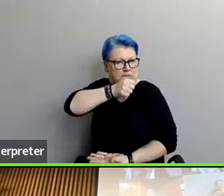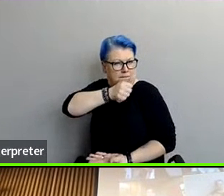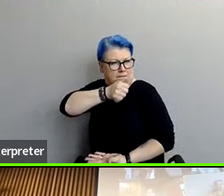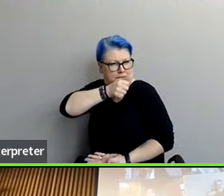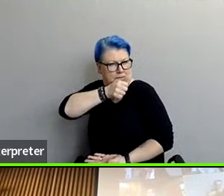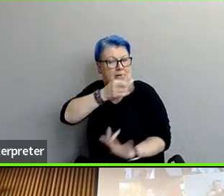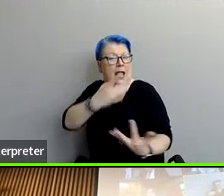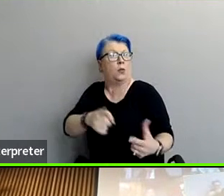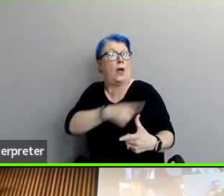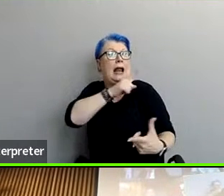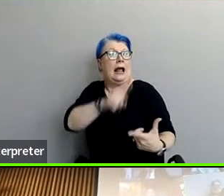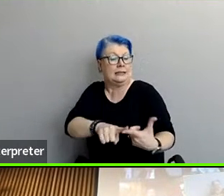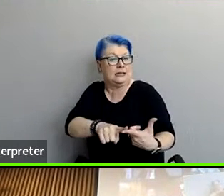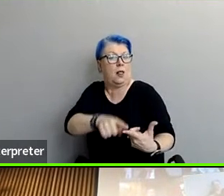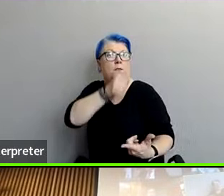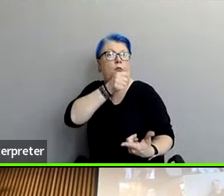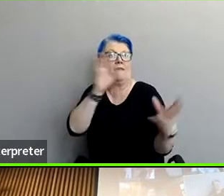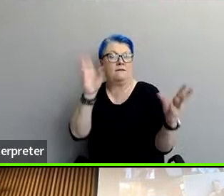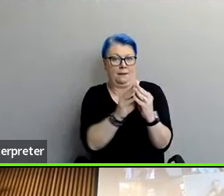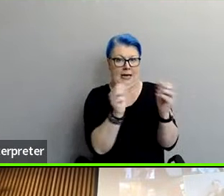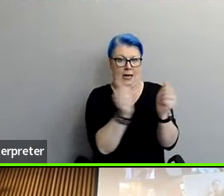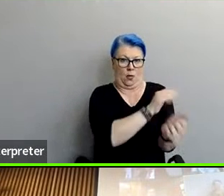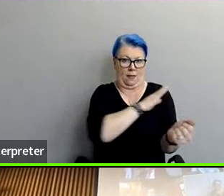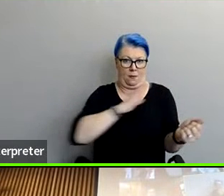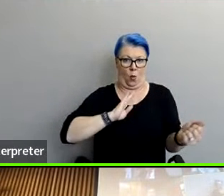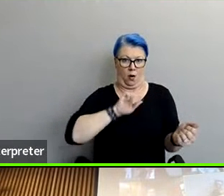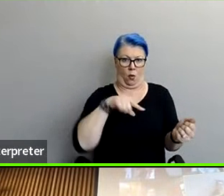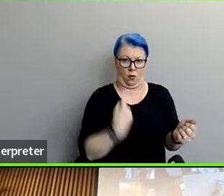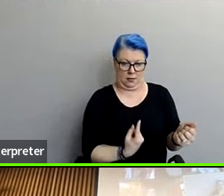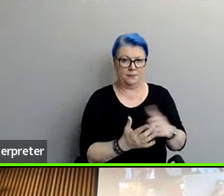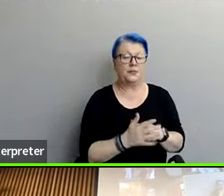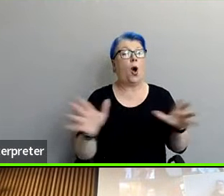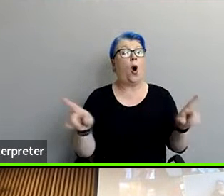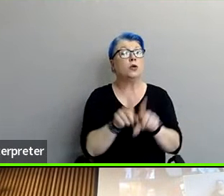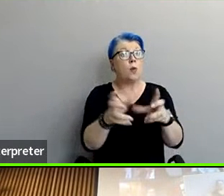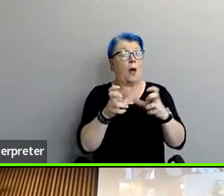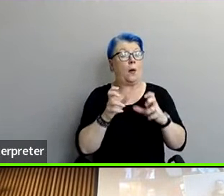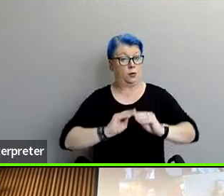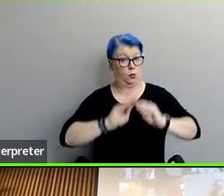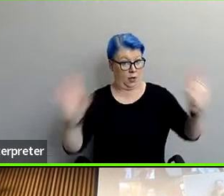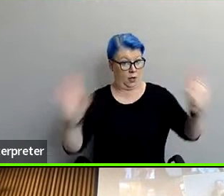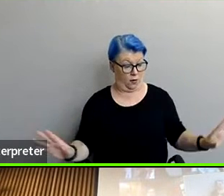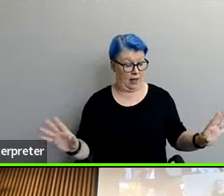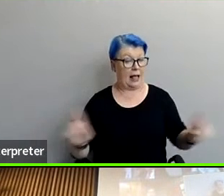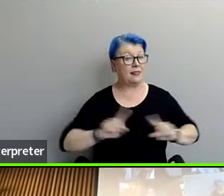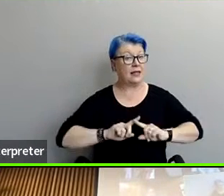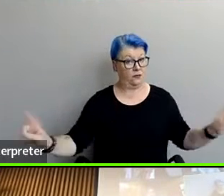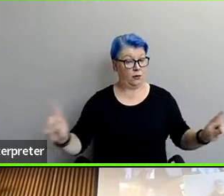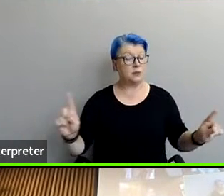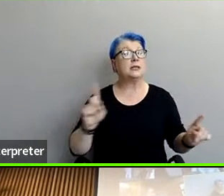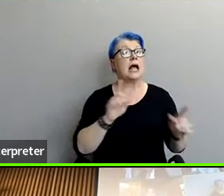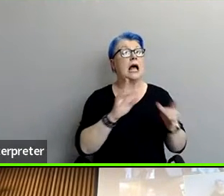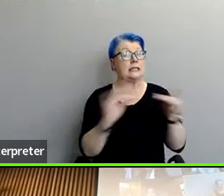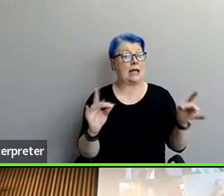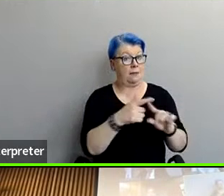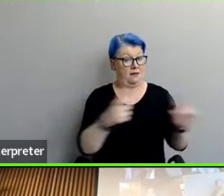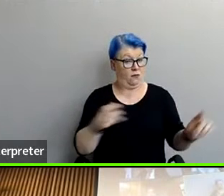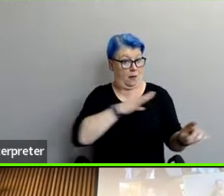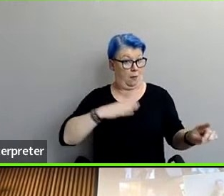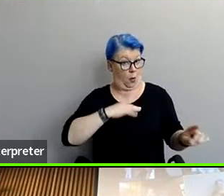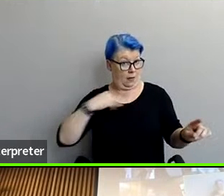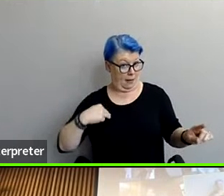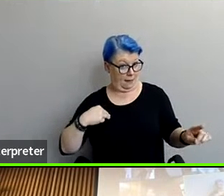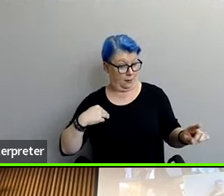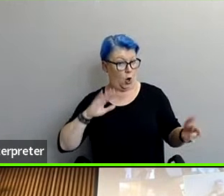next closed session of the board. I also want to clarify the difference between a statement by the board member and a statement or action by